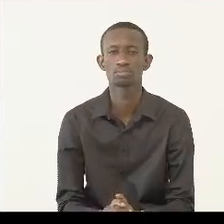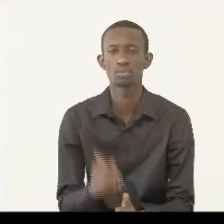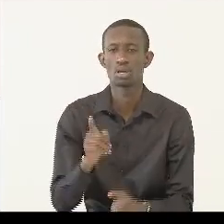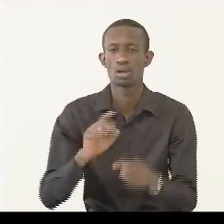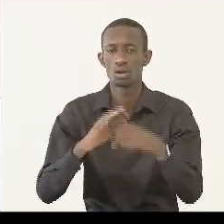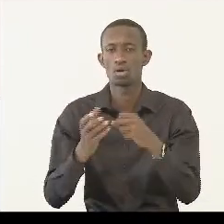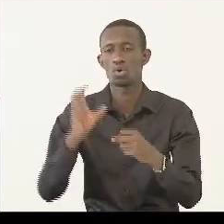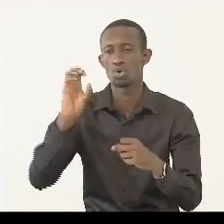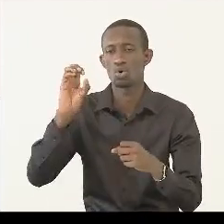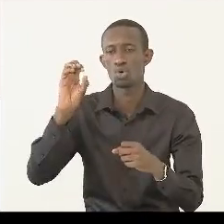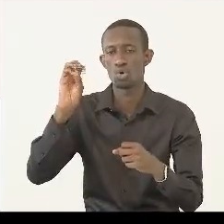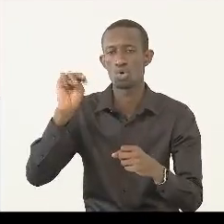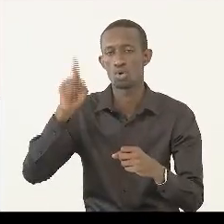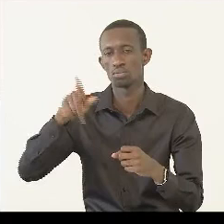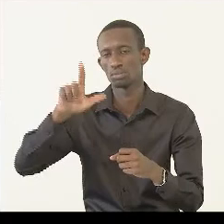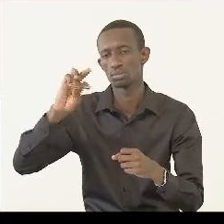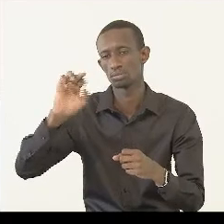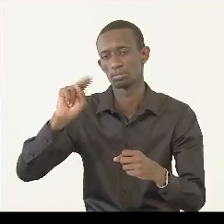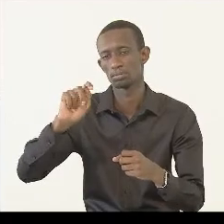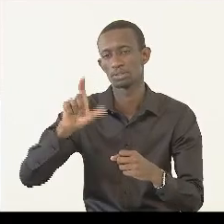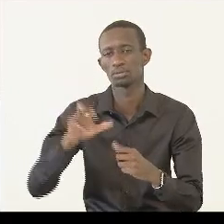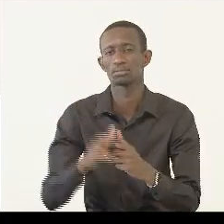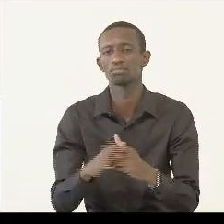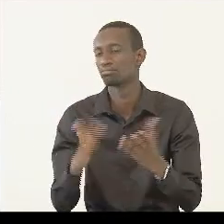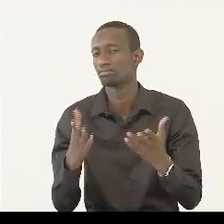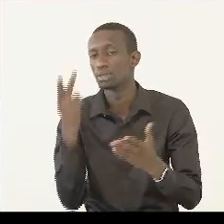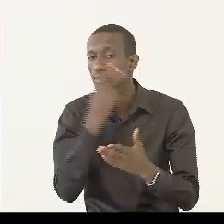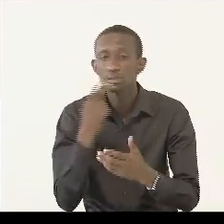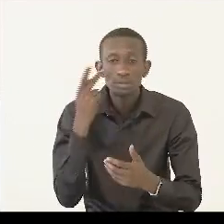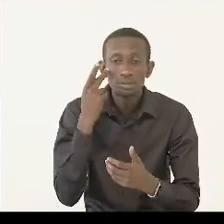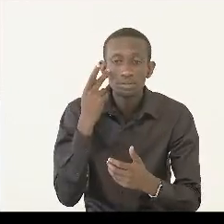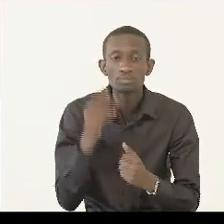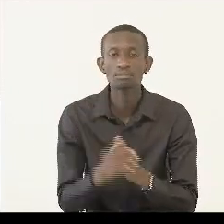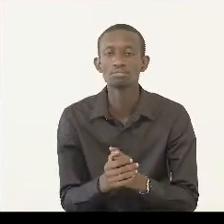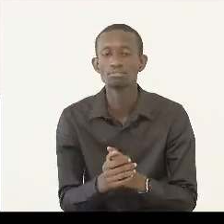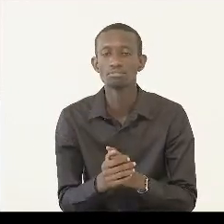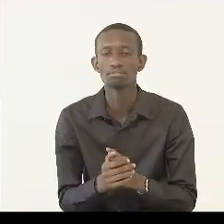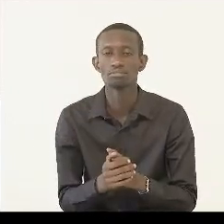Complementary, identical, ball,